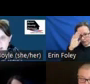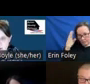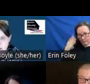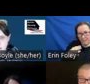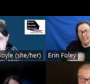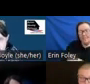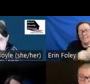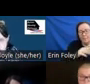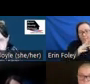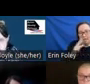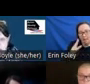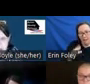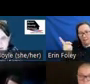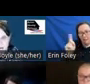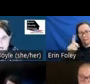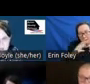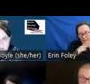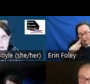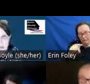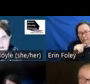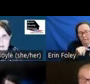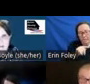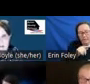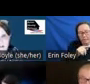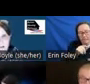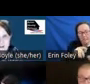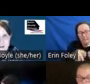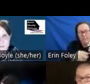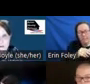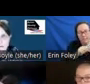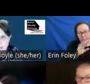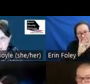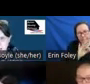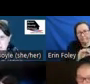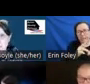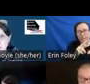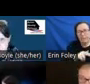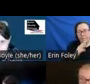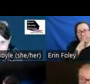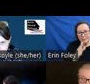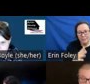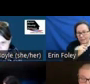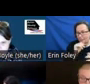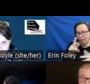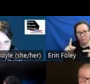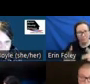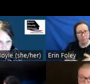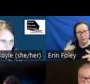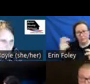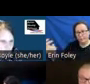subsidized housing where the subsidy is attached to the building, not the person.